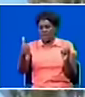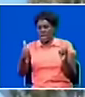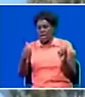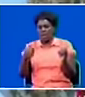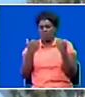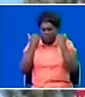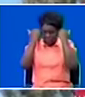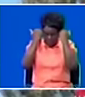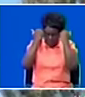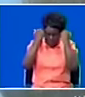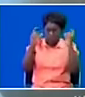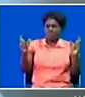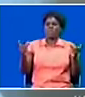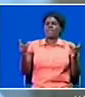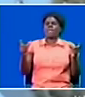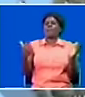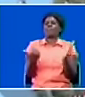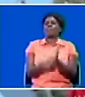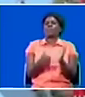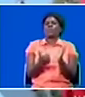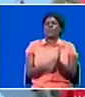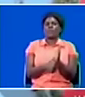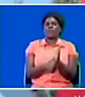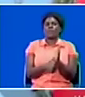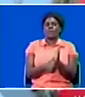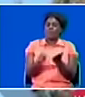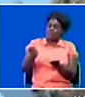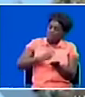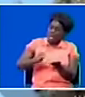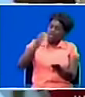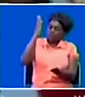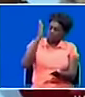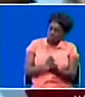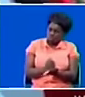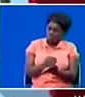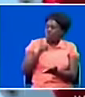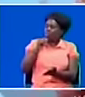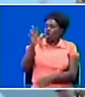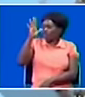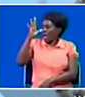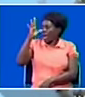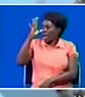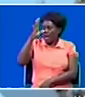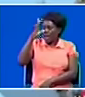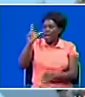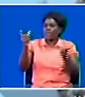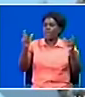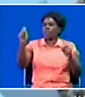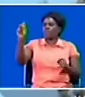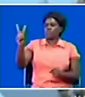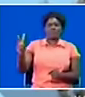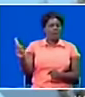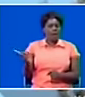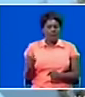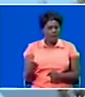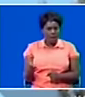Temperature in a pandish on what you need. And again, in a video of good. Banda Panda would just have dinner from a city in a radio and TV. Temperature